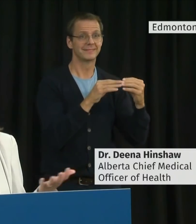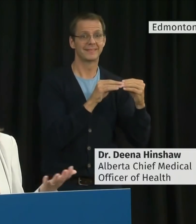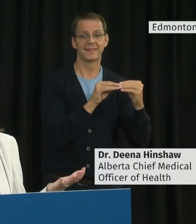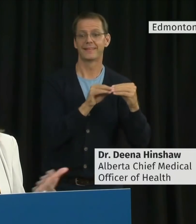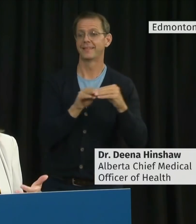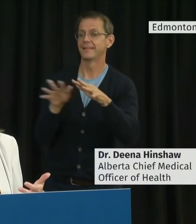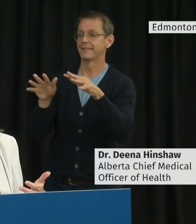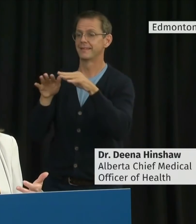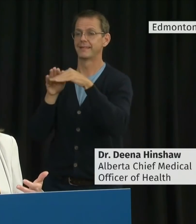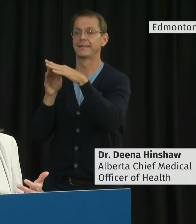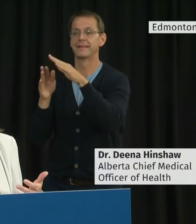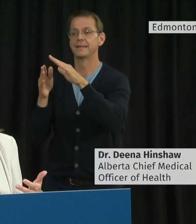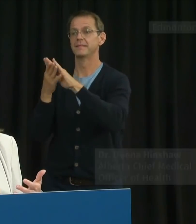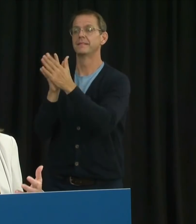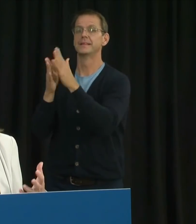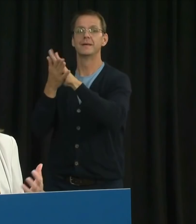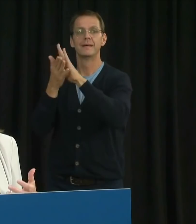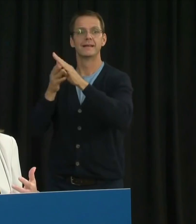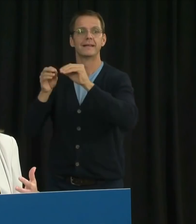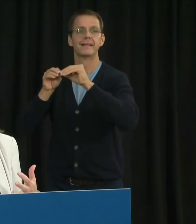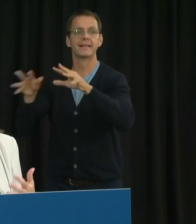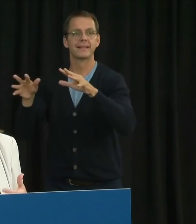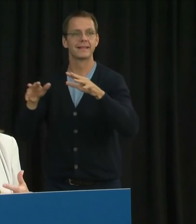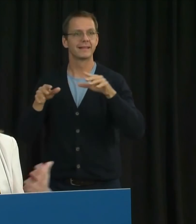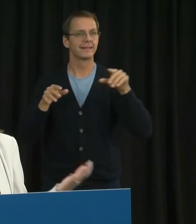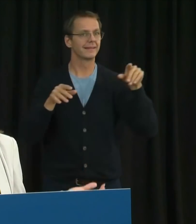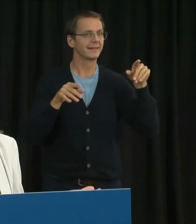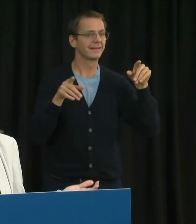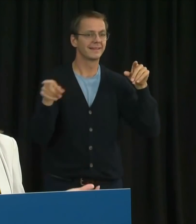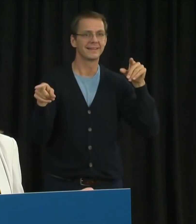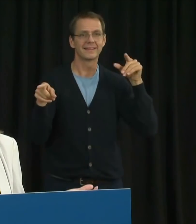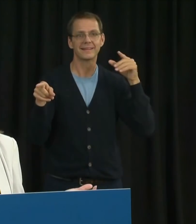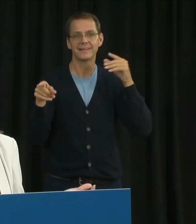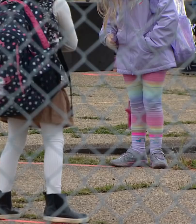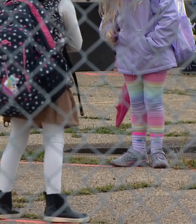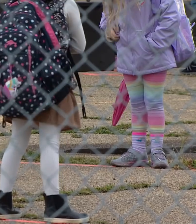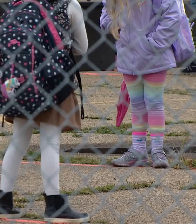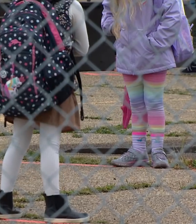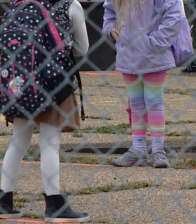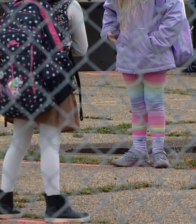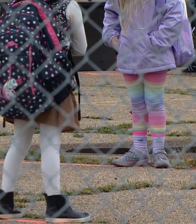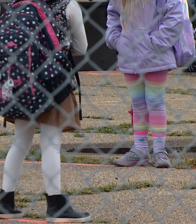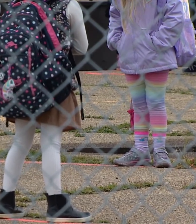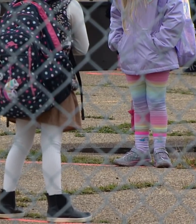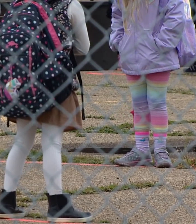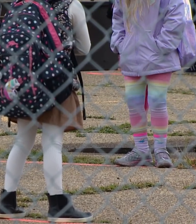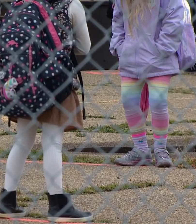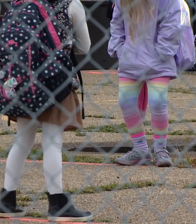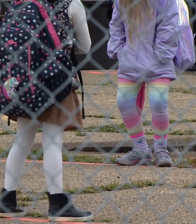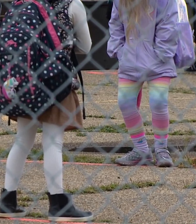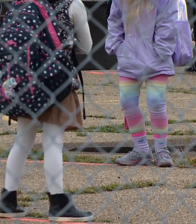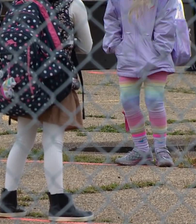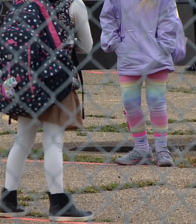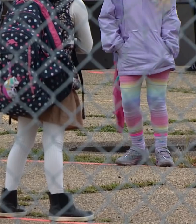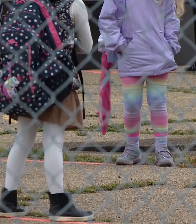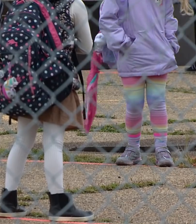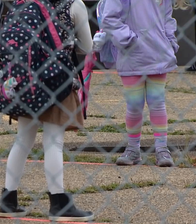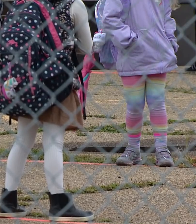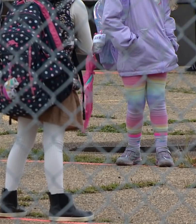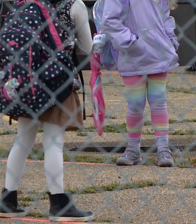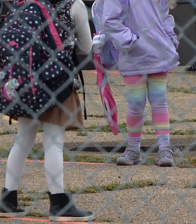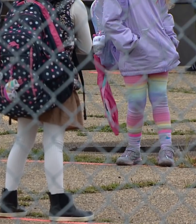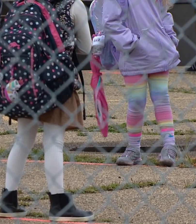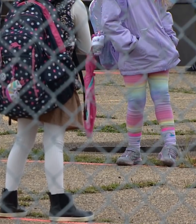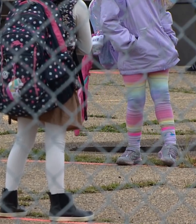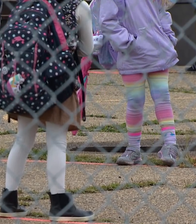we will see cases coming into schools, and our job is to prevent that from spreading in the school. It's too early to know if current